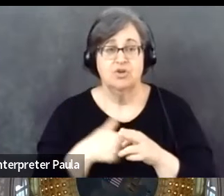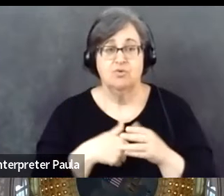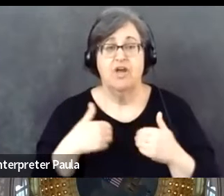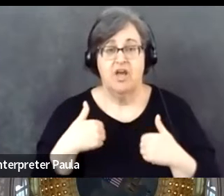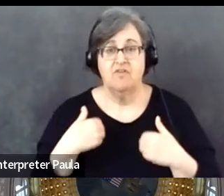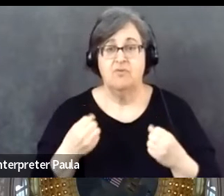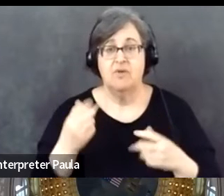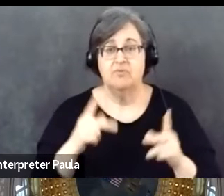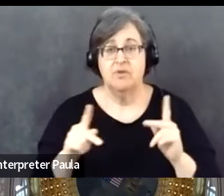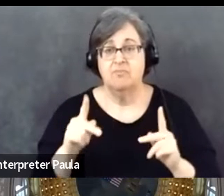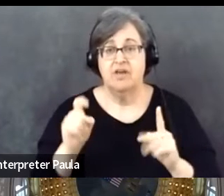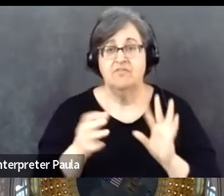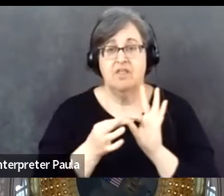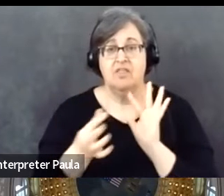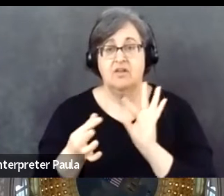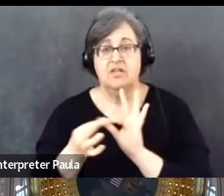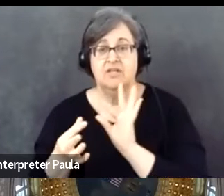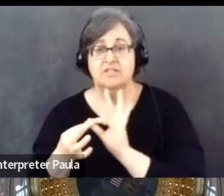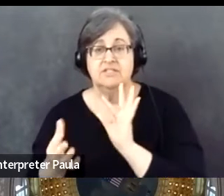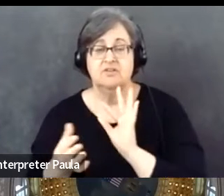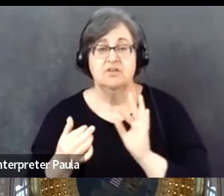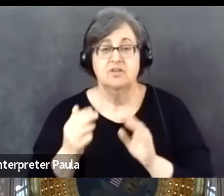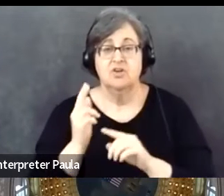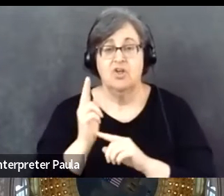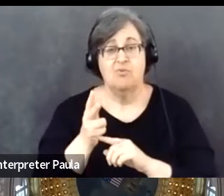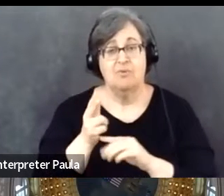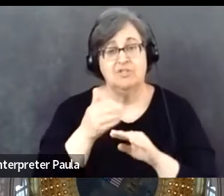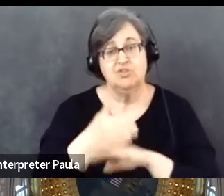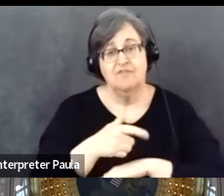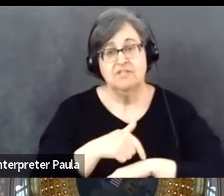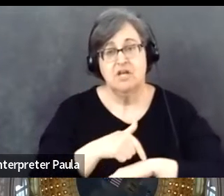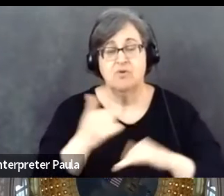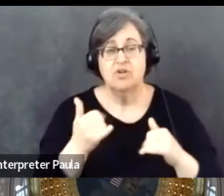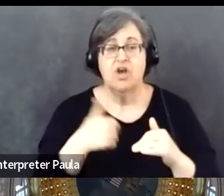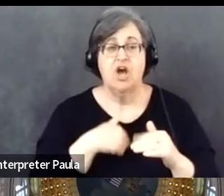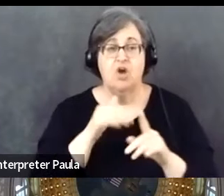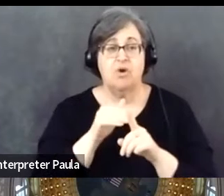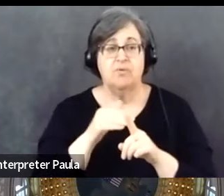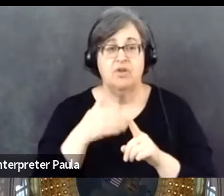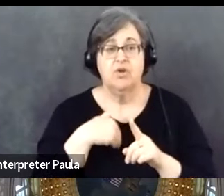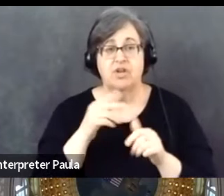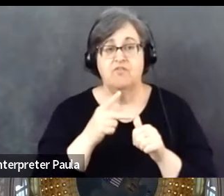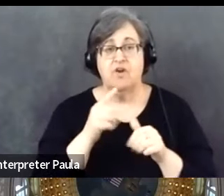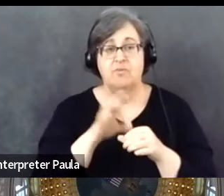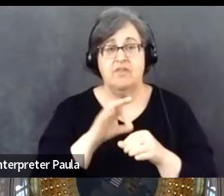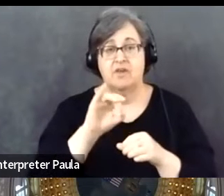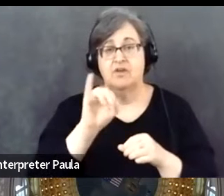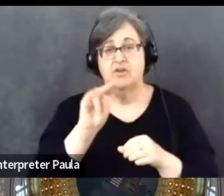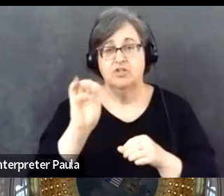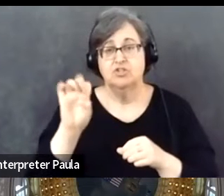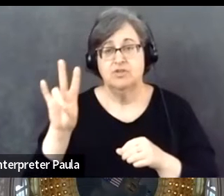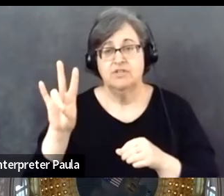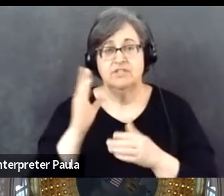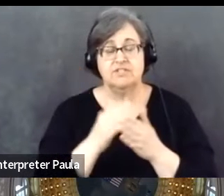people who are on who probably have to sign off here. We're about 3 minutes over. So I just want to remind people there is a primary election June 7th. Some